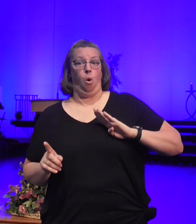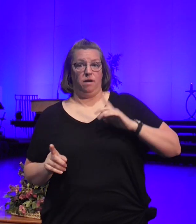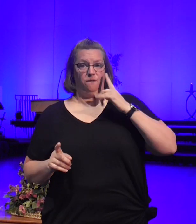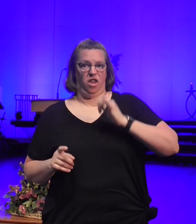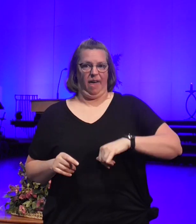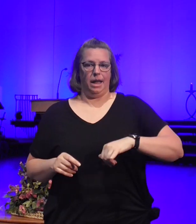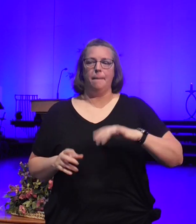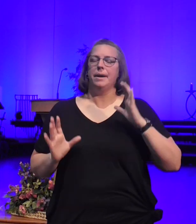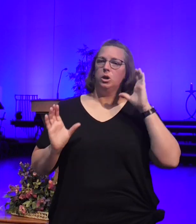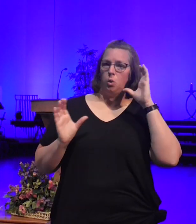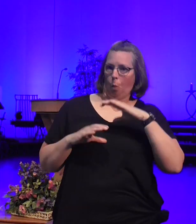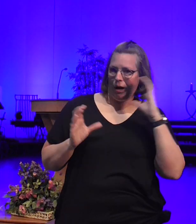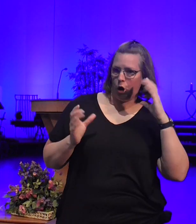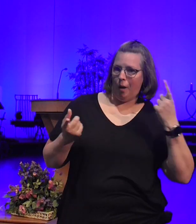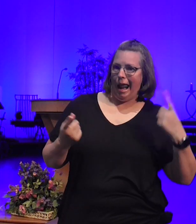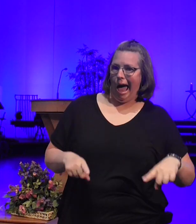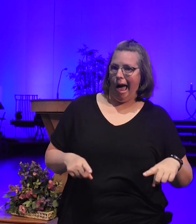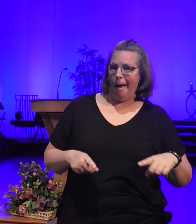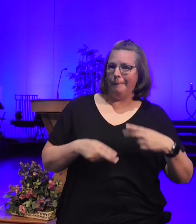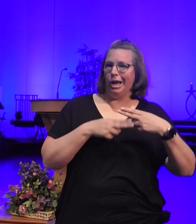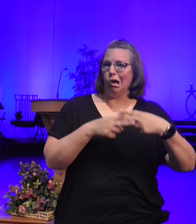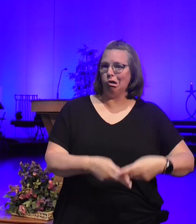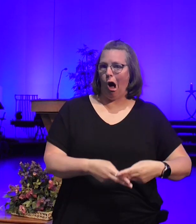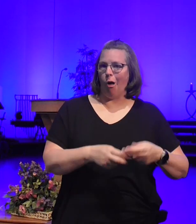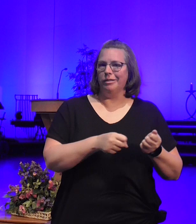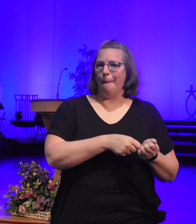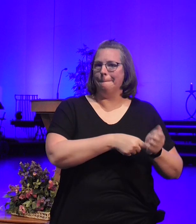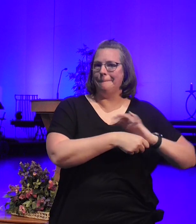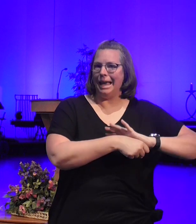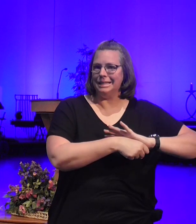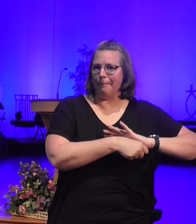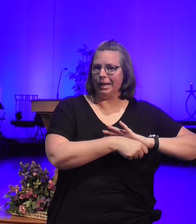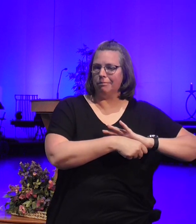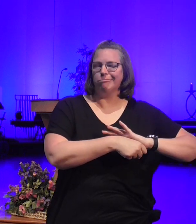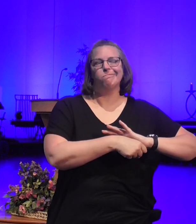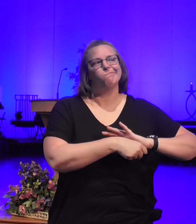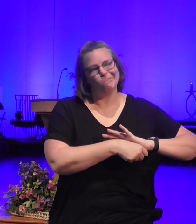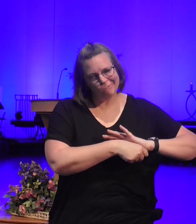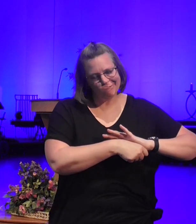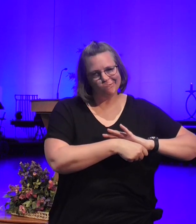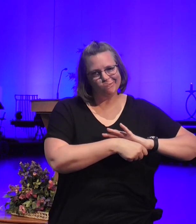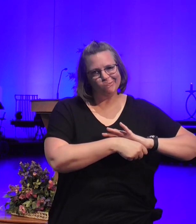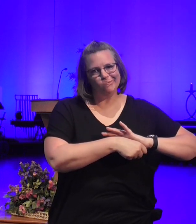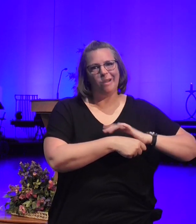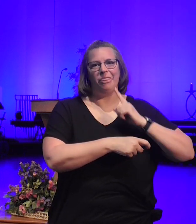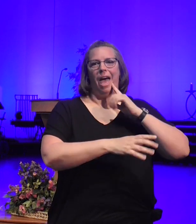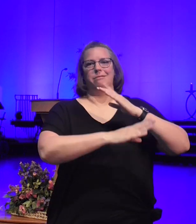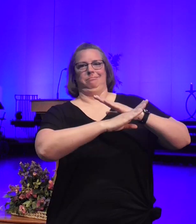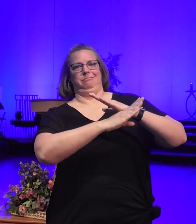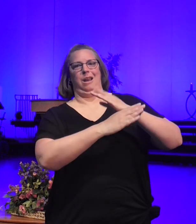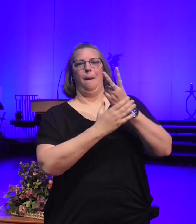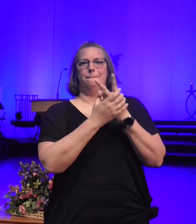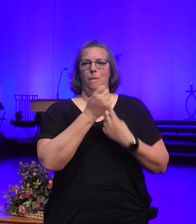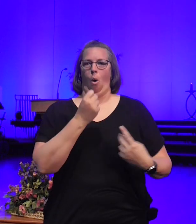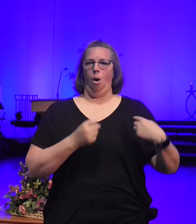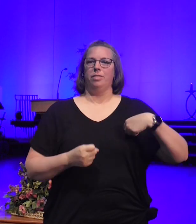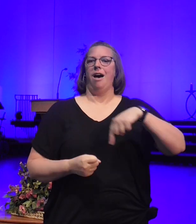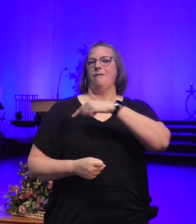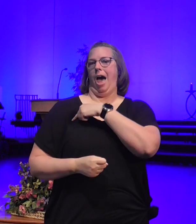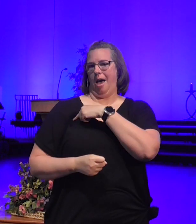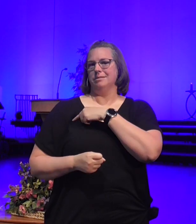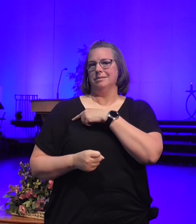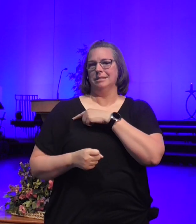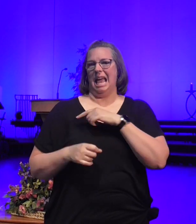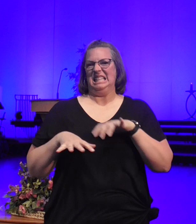this kind of weird thing that happened recently called a pandemic, and that kind of got in the way of both of us taking